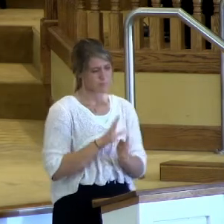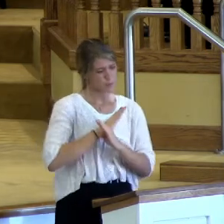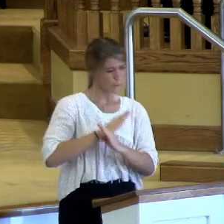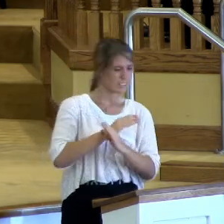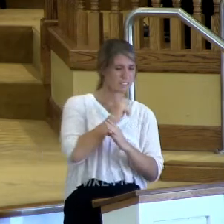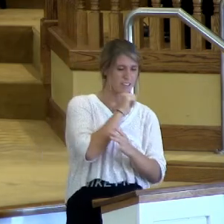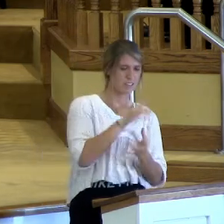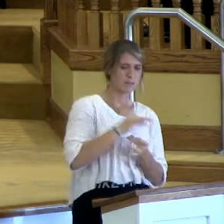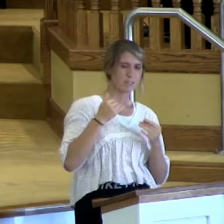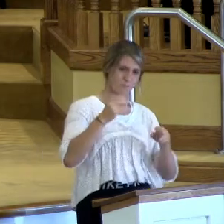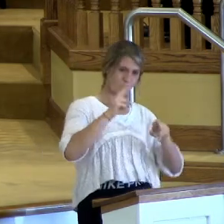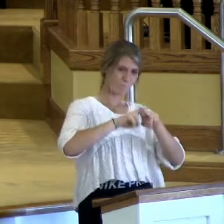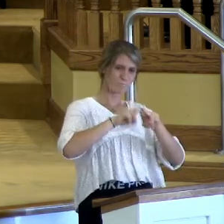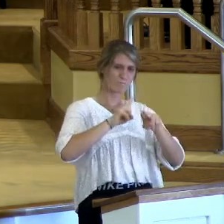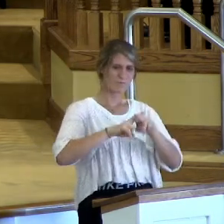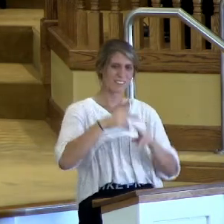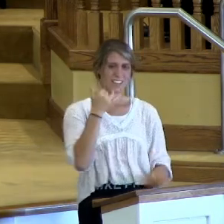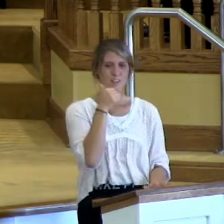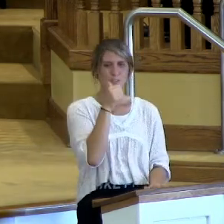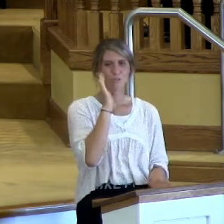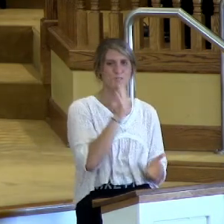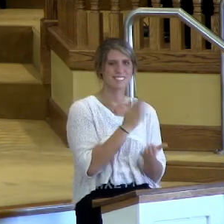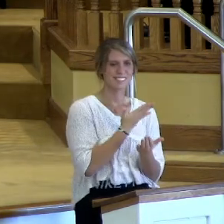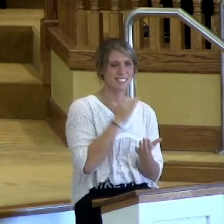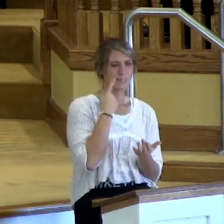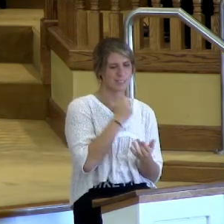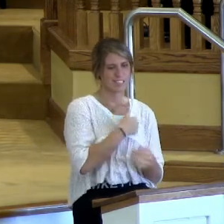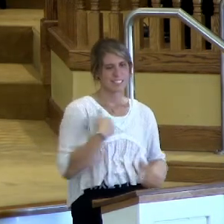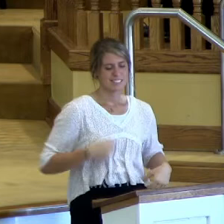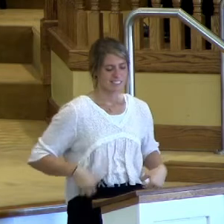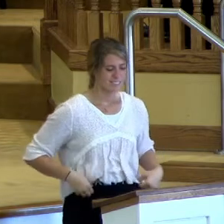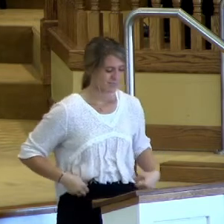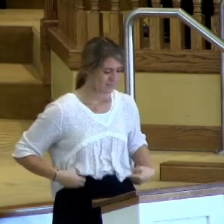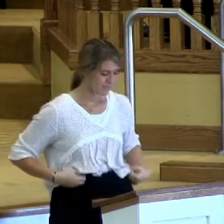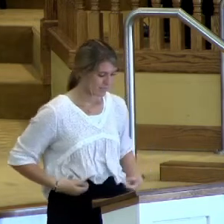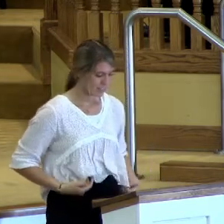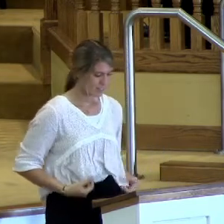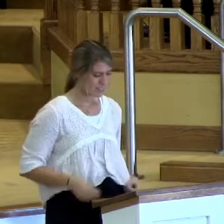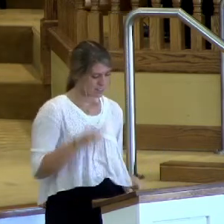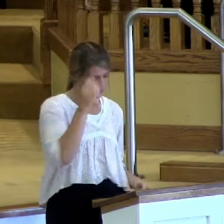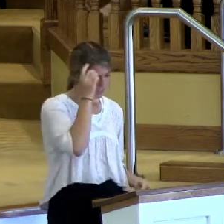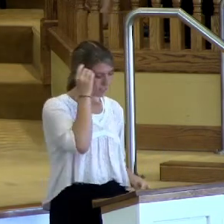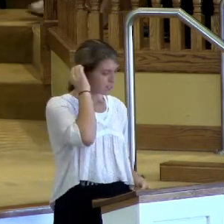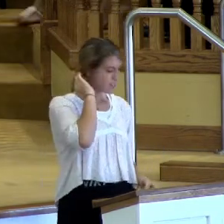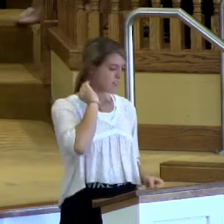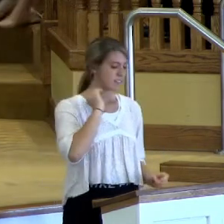Quench not the Spirit. You may be seated. Handsome girls, come sing for us again. Praise the Lord.